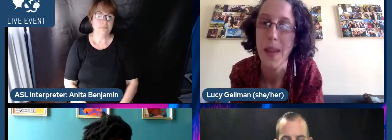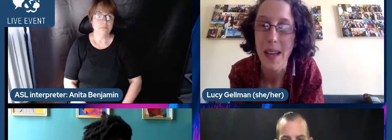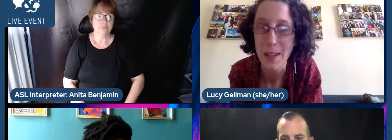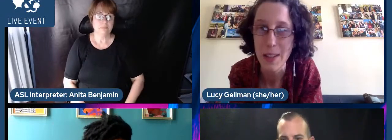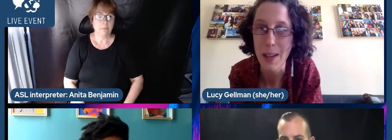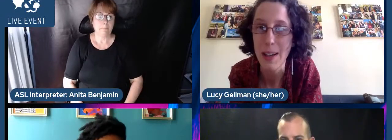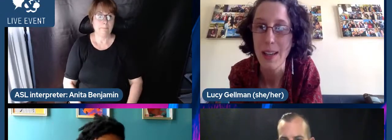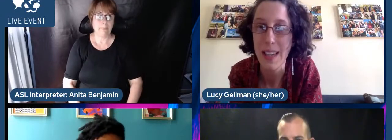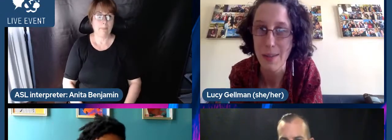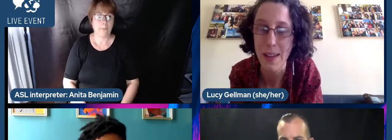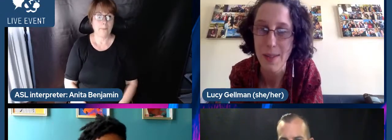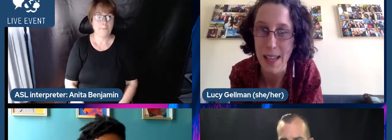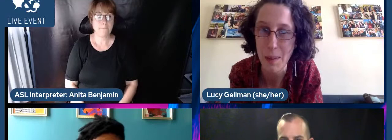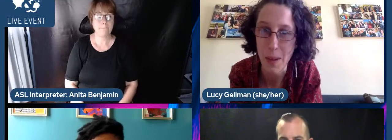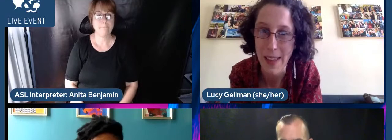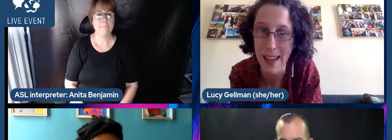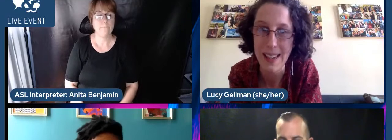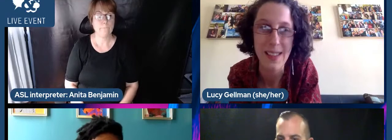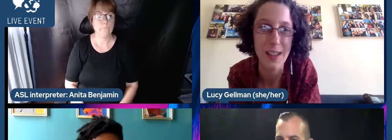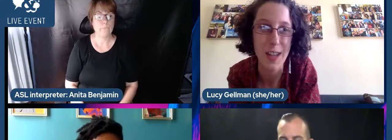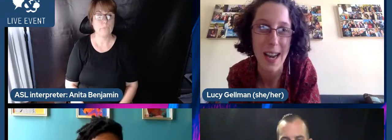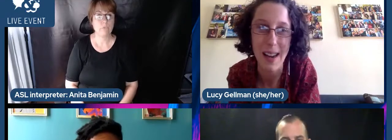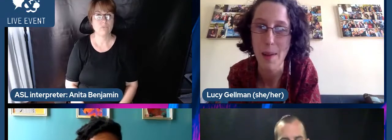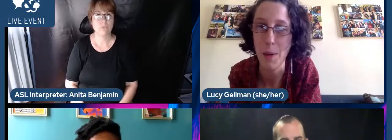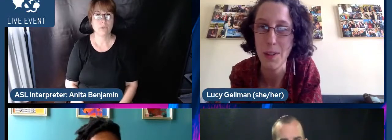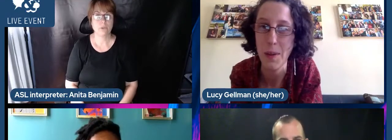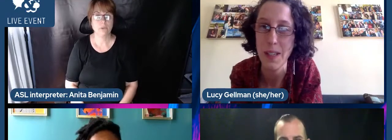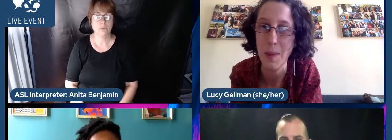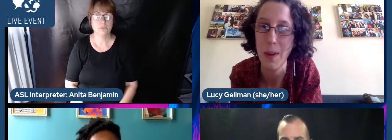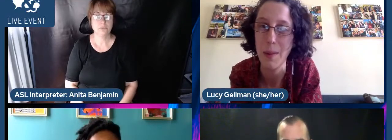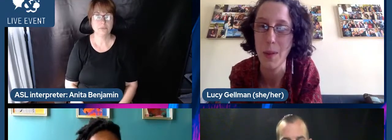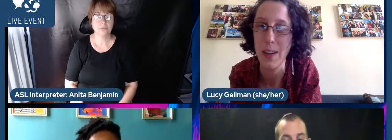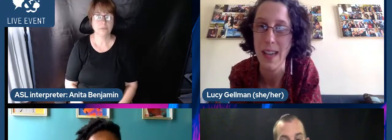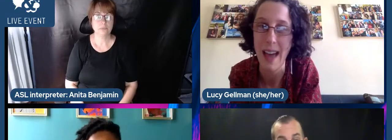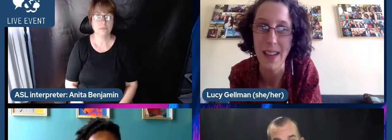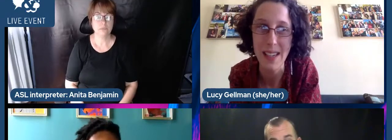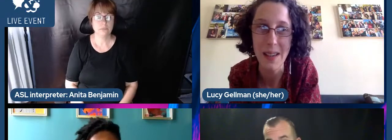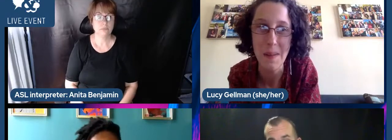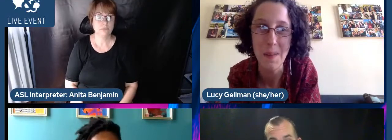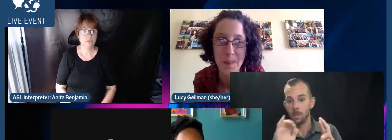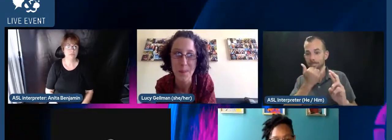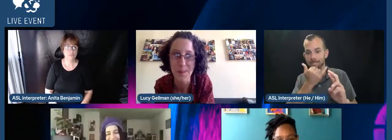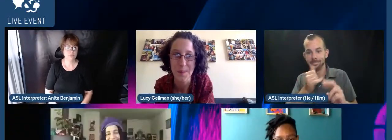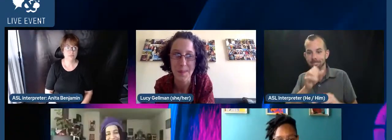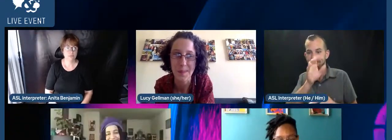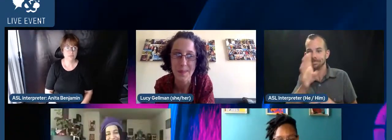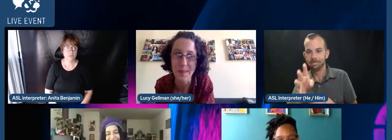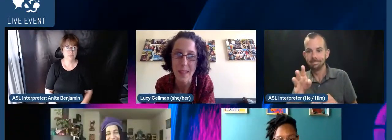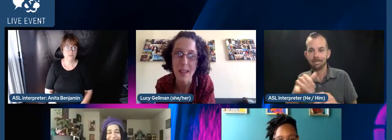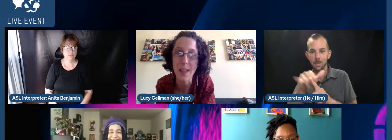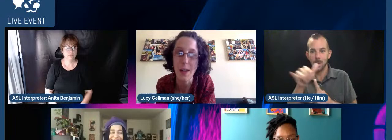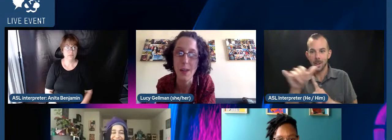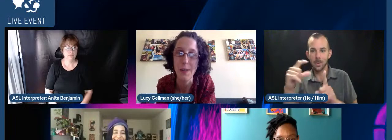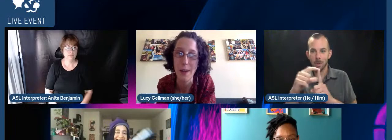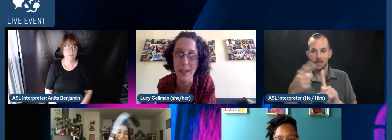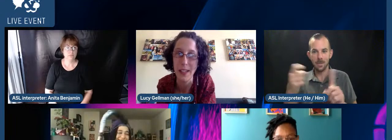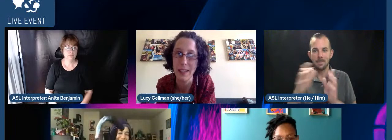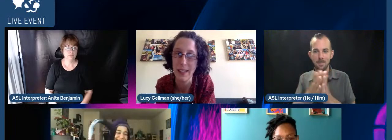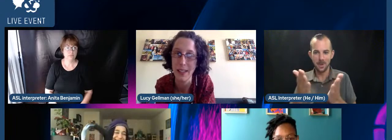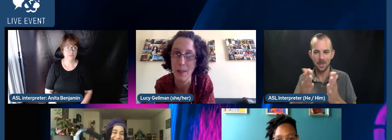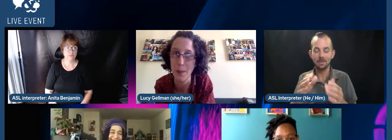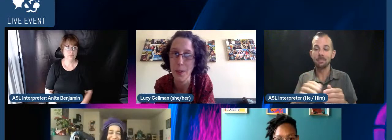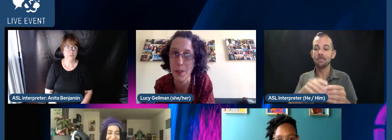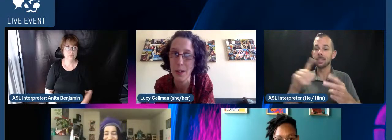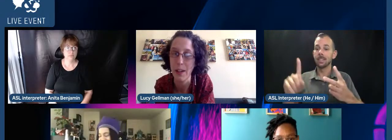And if they can put that in the chat, I'm also going to pull up Claudia Alick. They are the